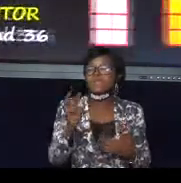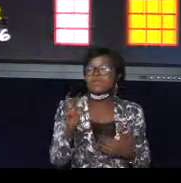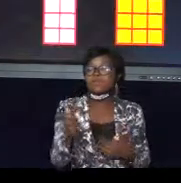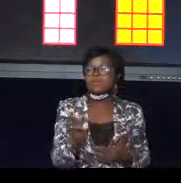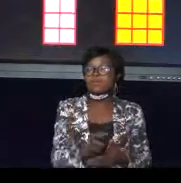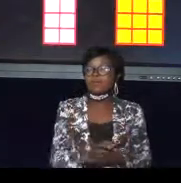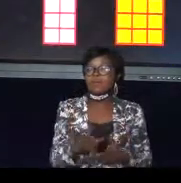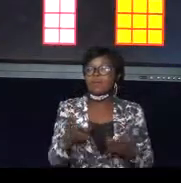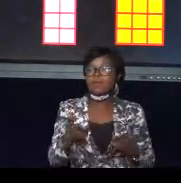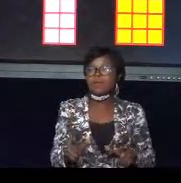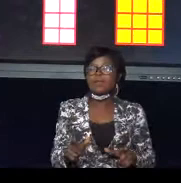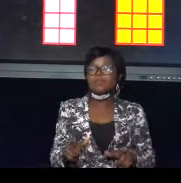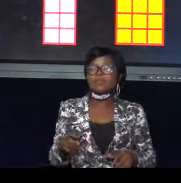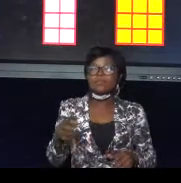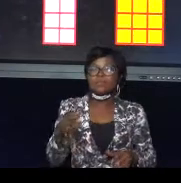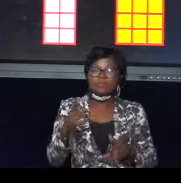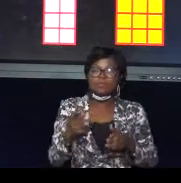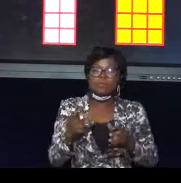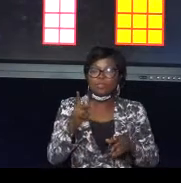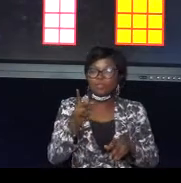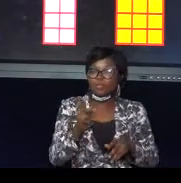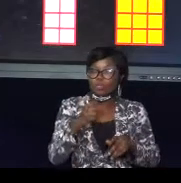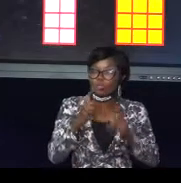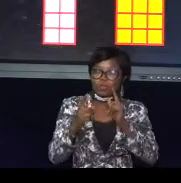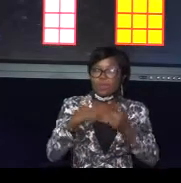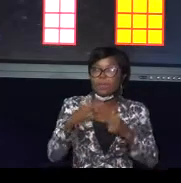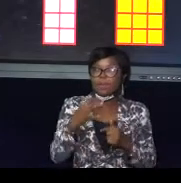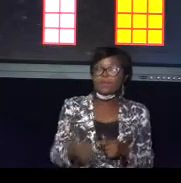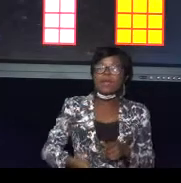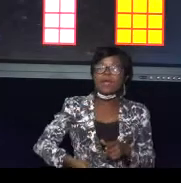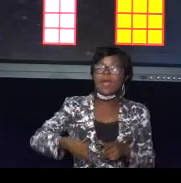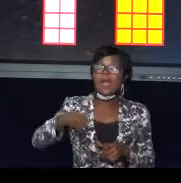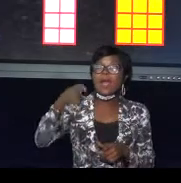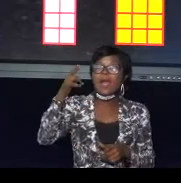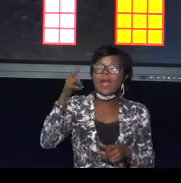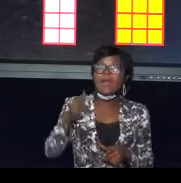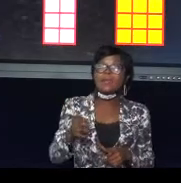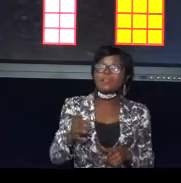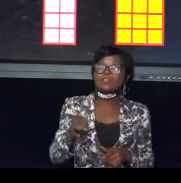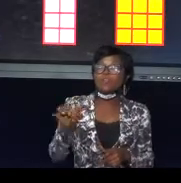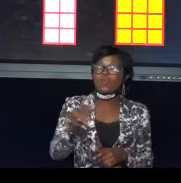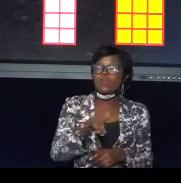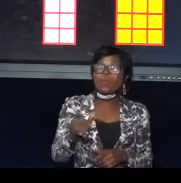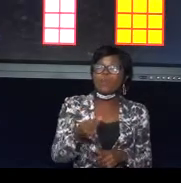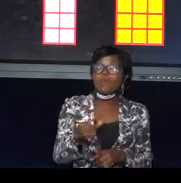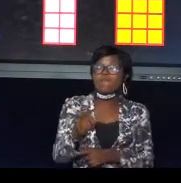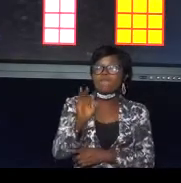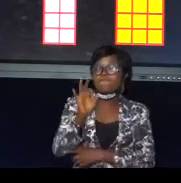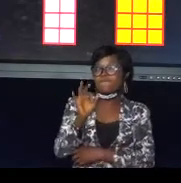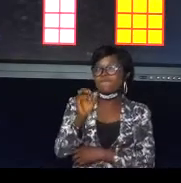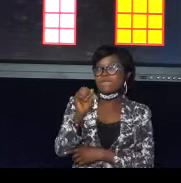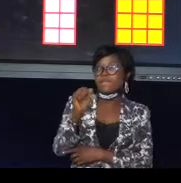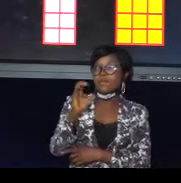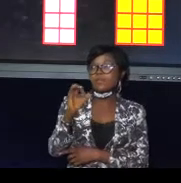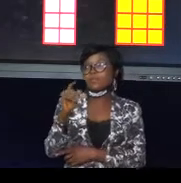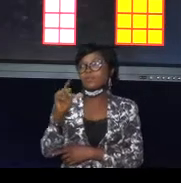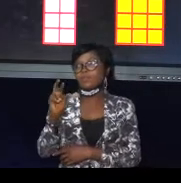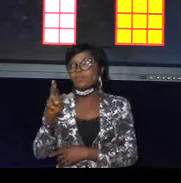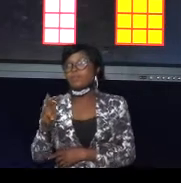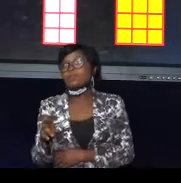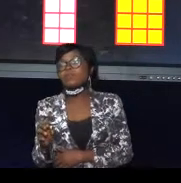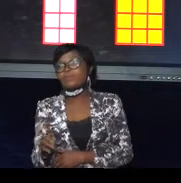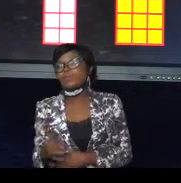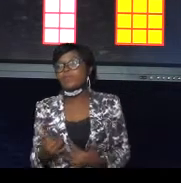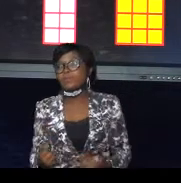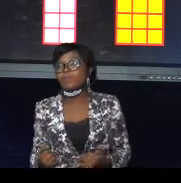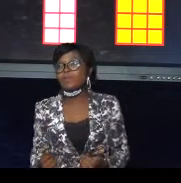Okay, so let's now talk about our common factors. With that example we were working with previously, we couldn't go further than